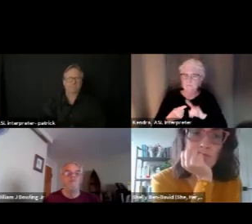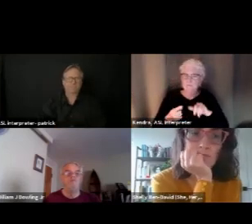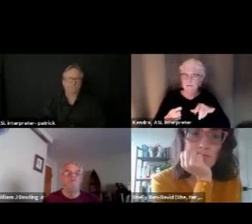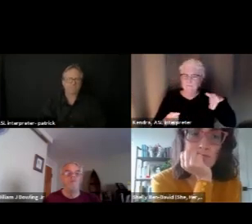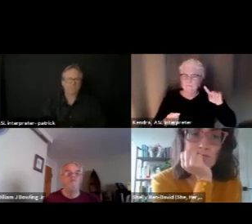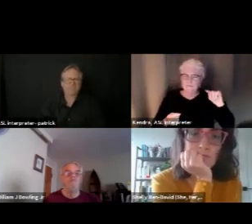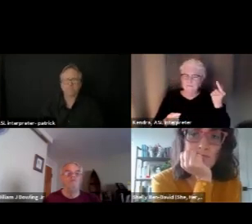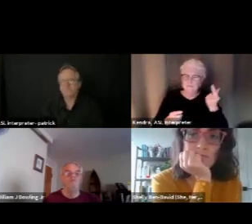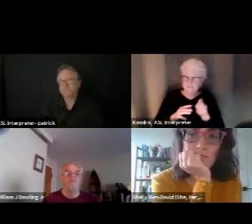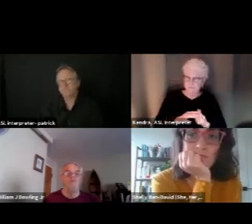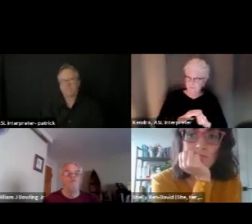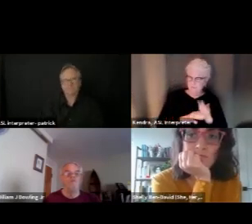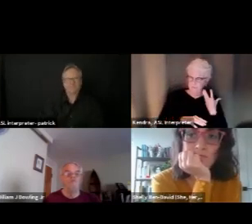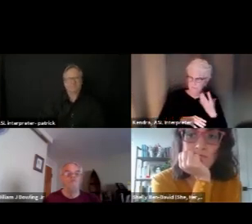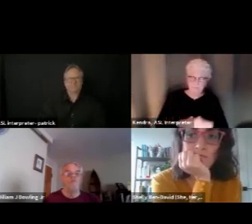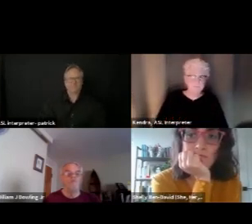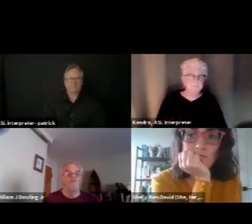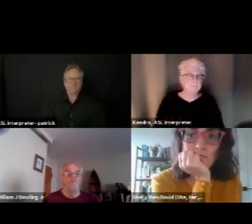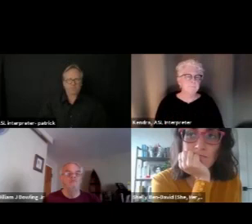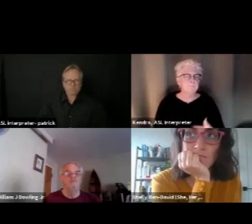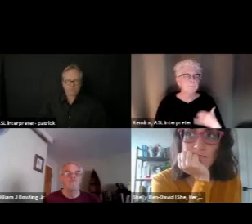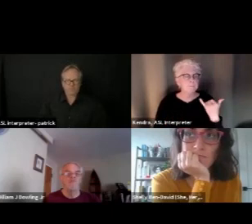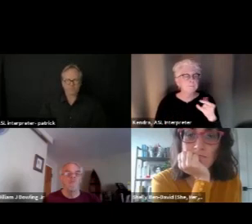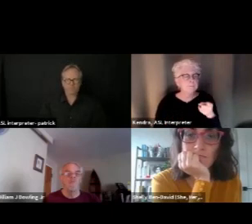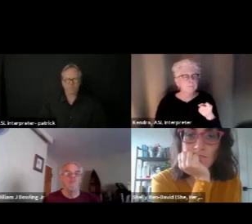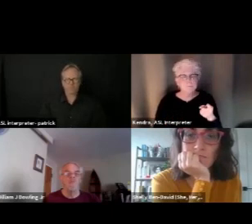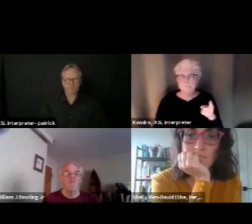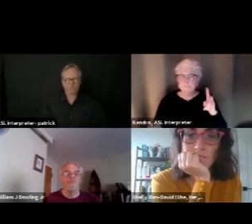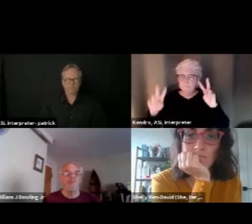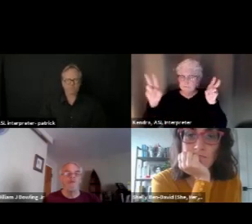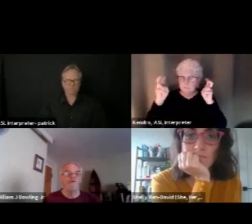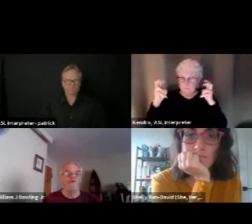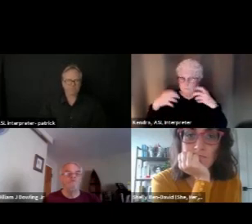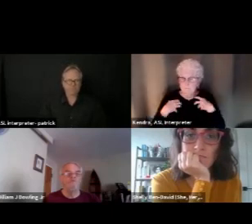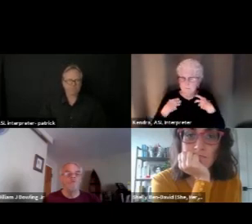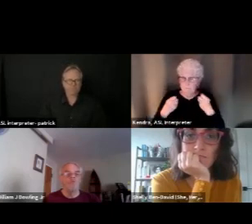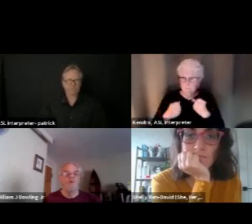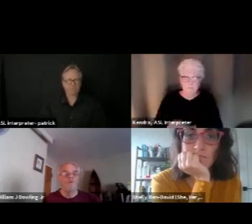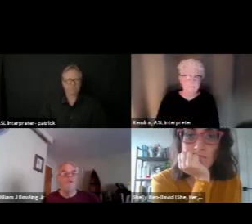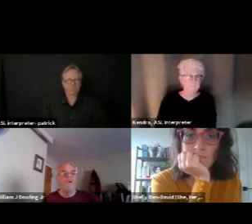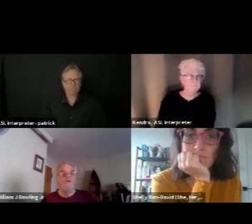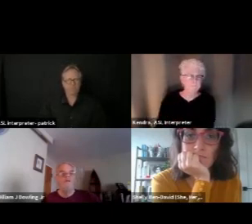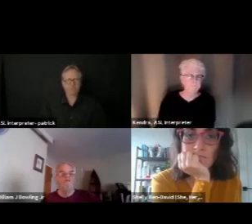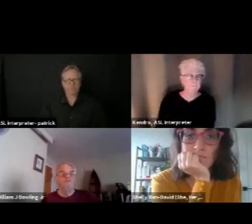So now I'll describe a little bit about about the topic of recovery. So,